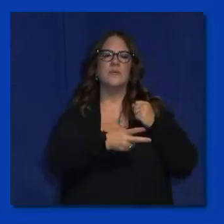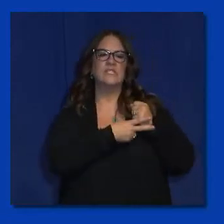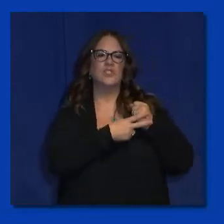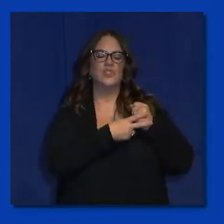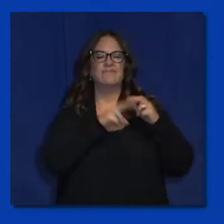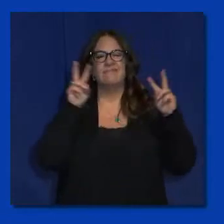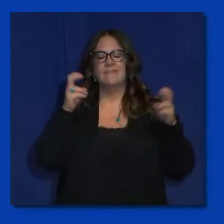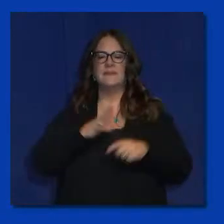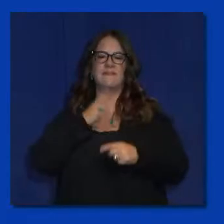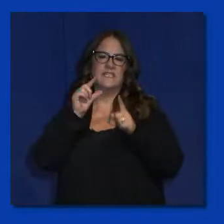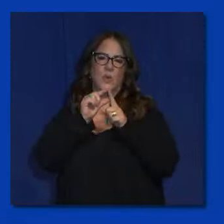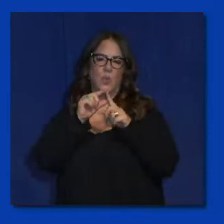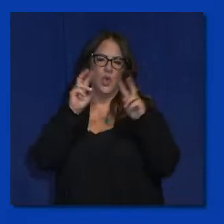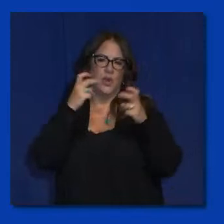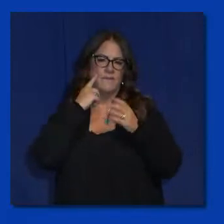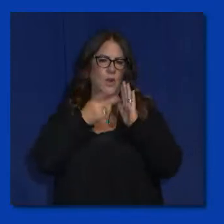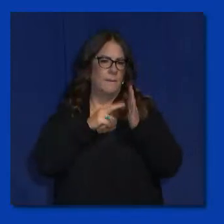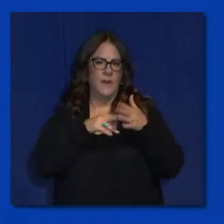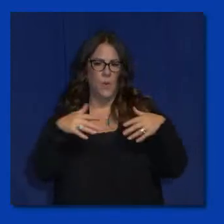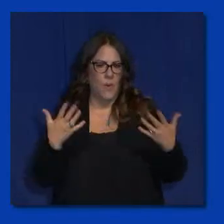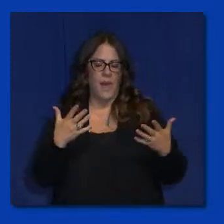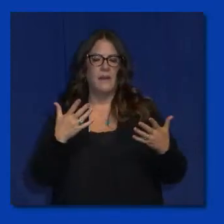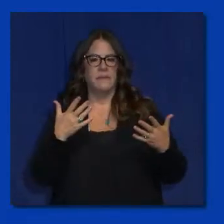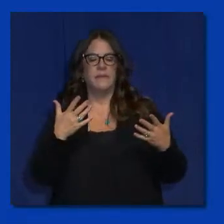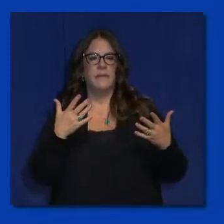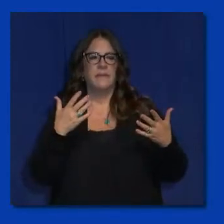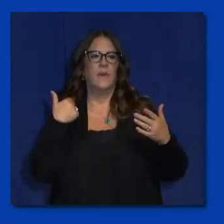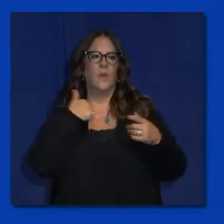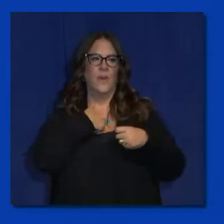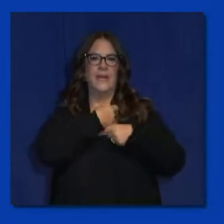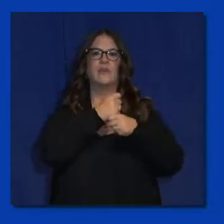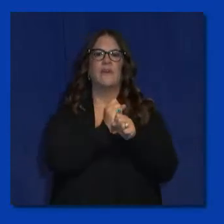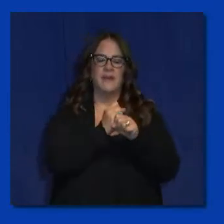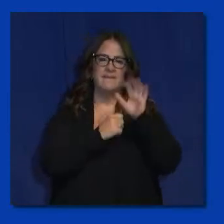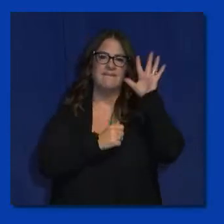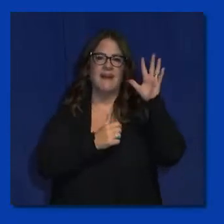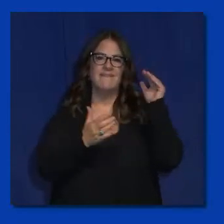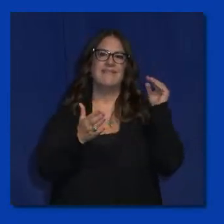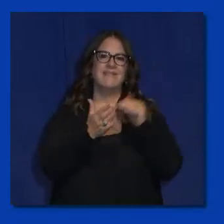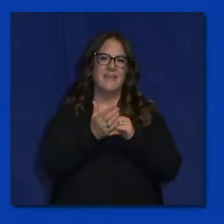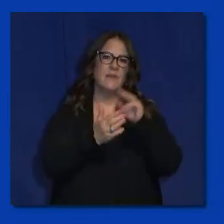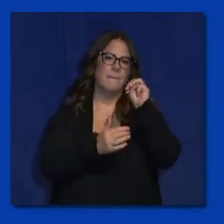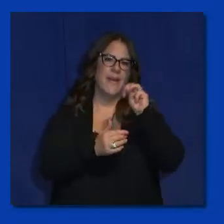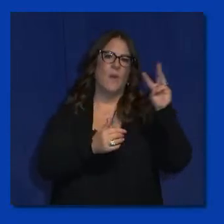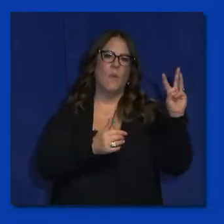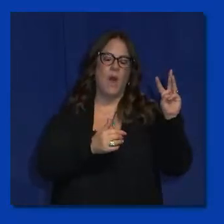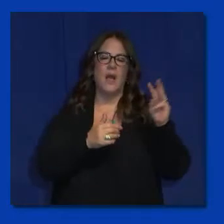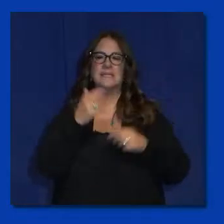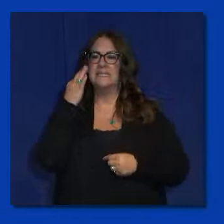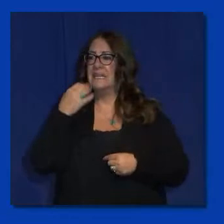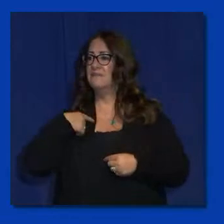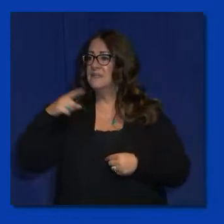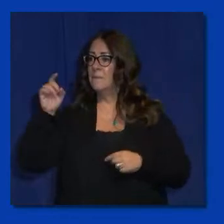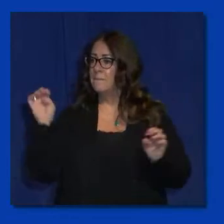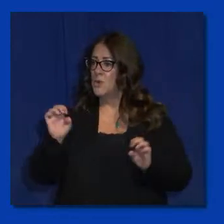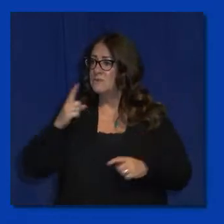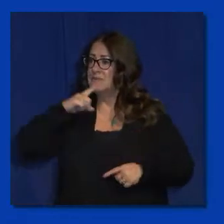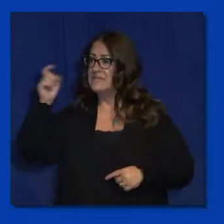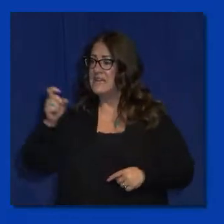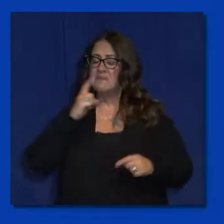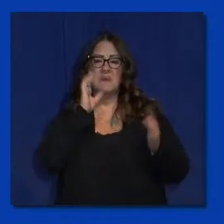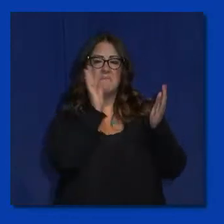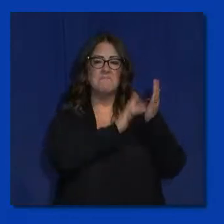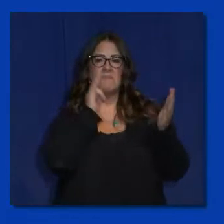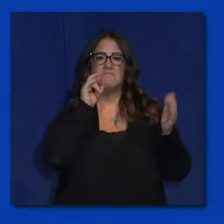just a fancy way of saying putting together 5,000 megawatts that's available at a moment's notice. We also recognize, I mentioned